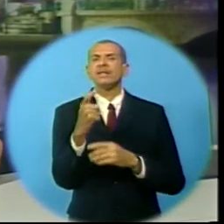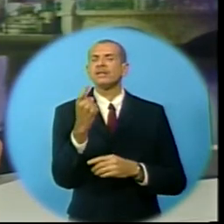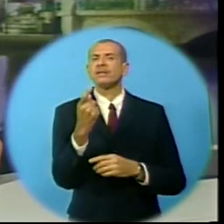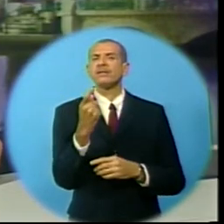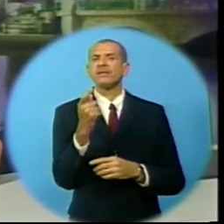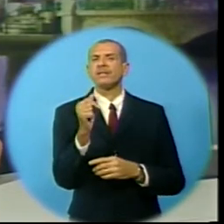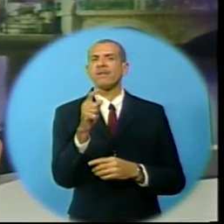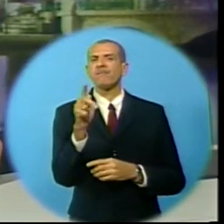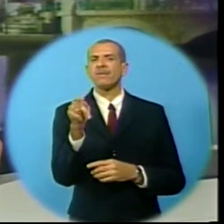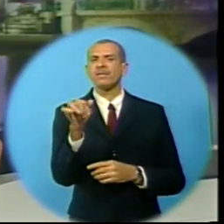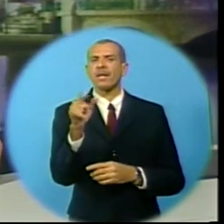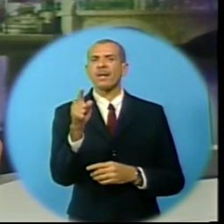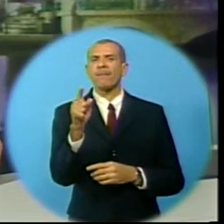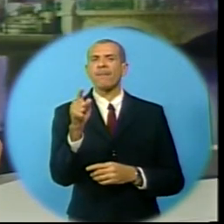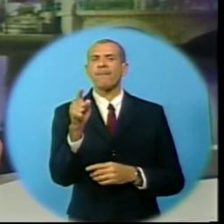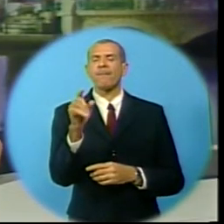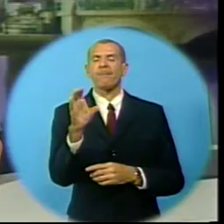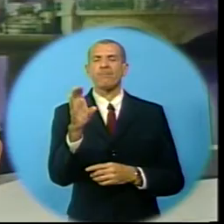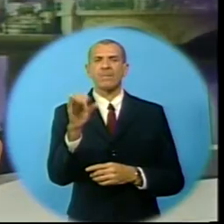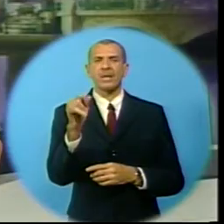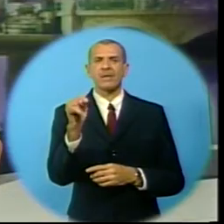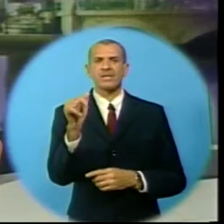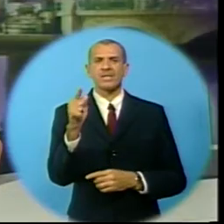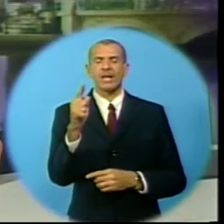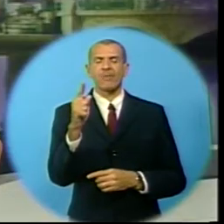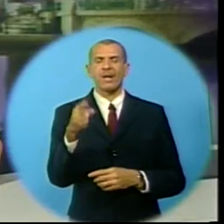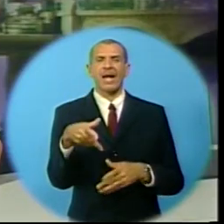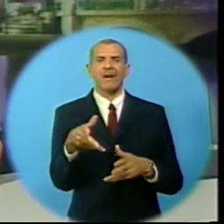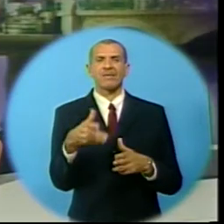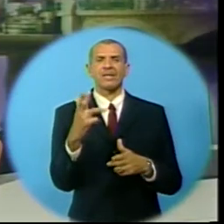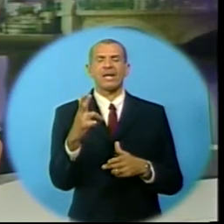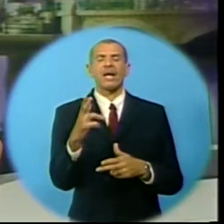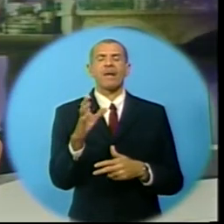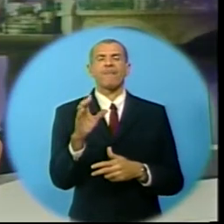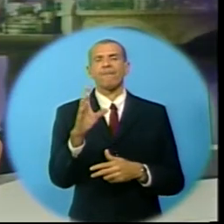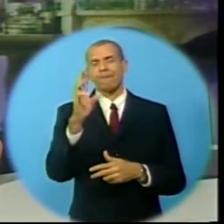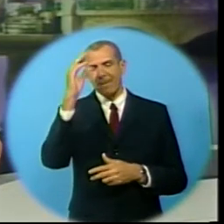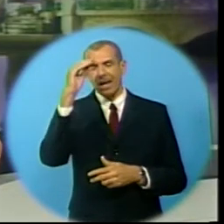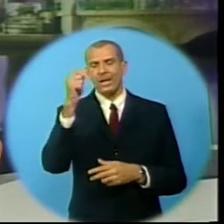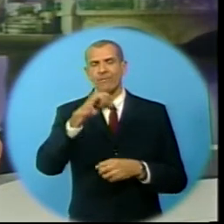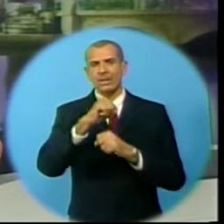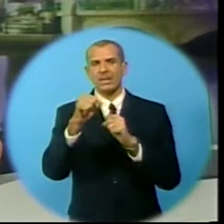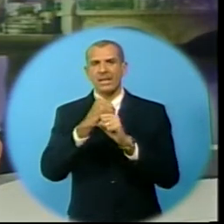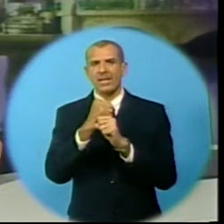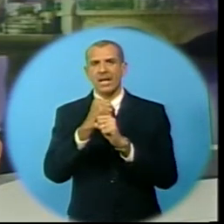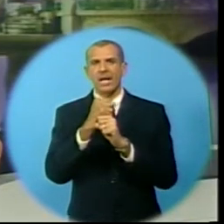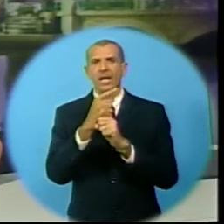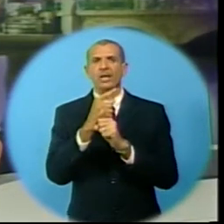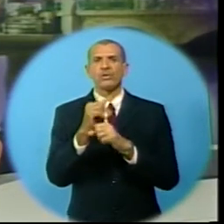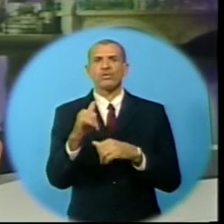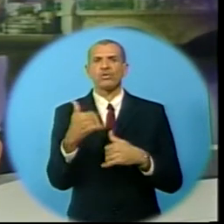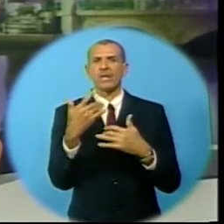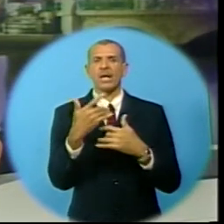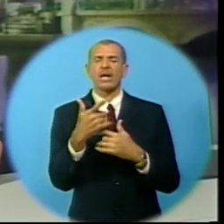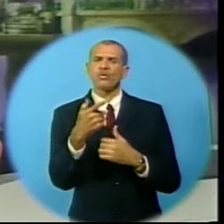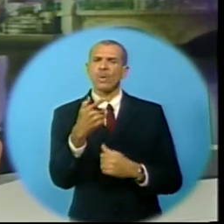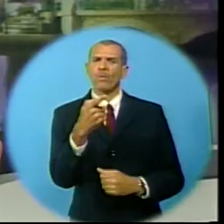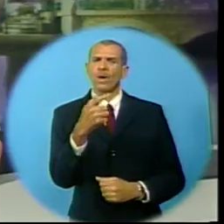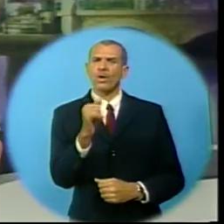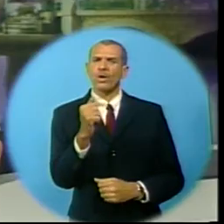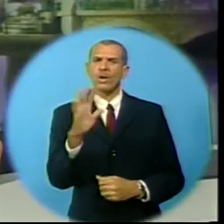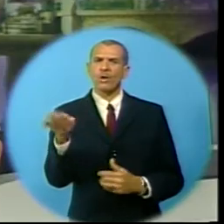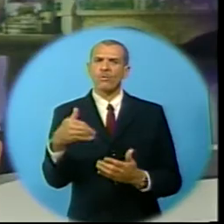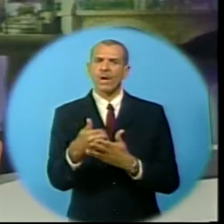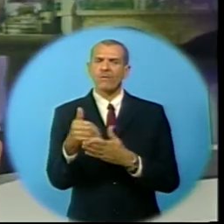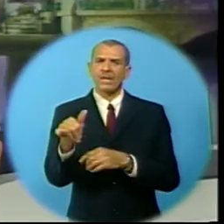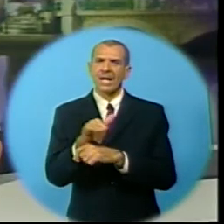St. Philip Parish Independence Committee is hosting the Cayman Islands Man of the Year, Lloyd Barker Jr. The 21-year-old who arrived in the island